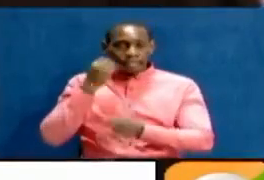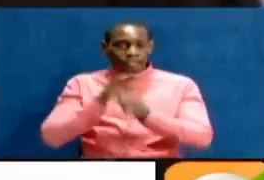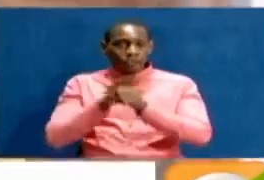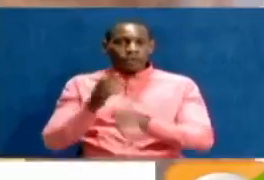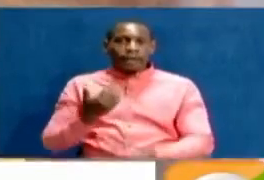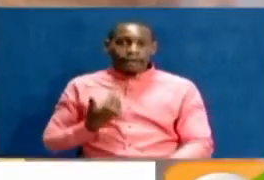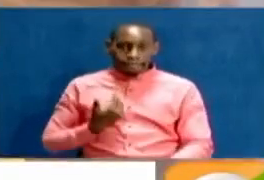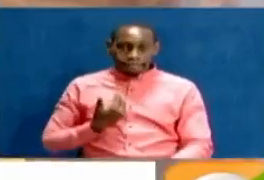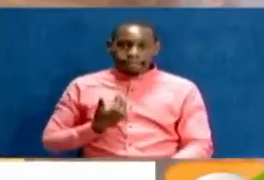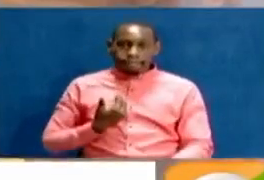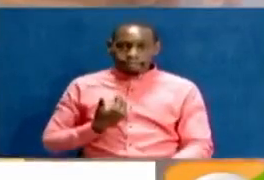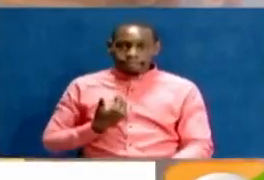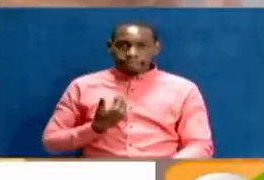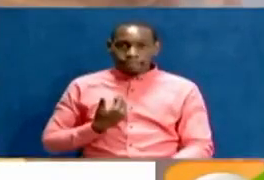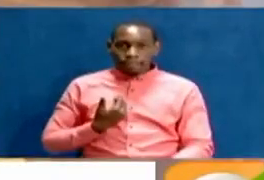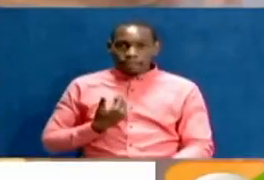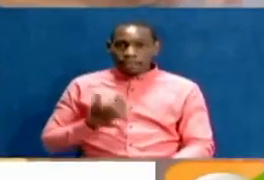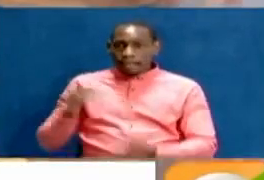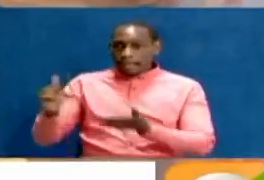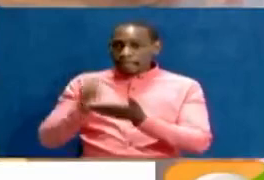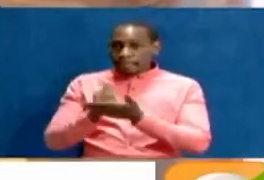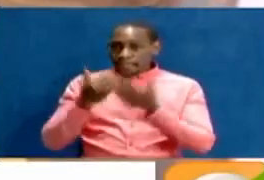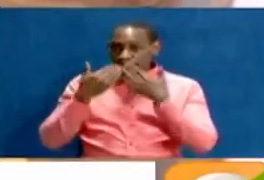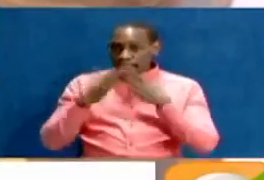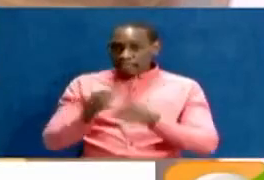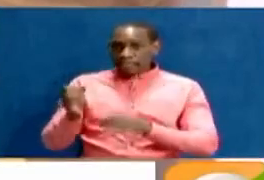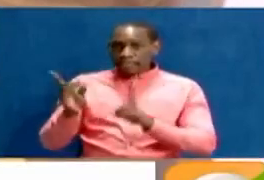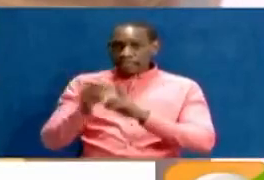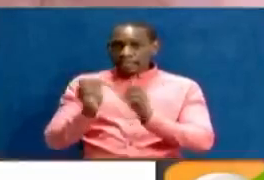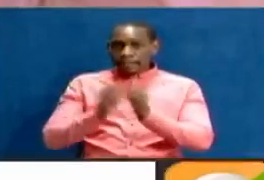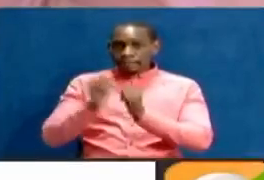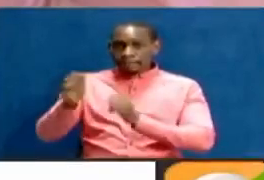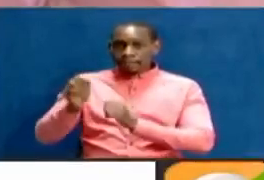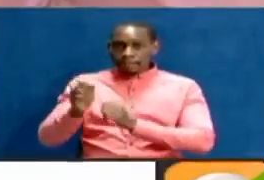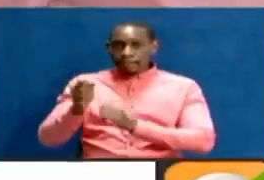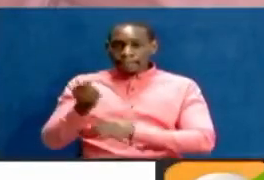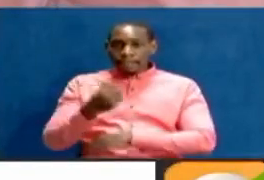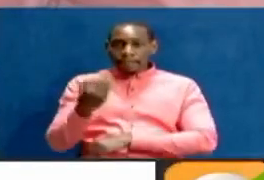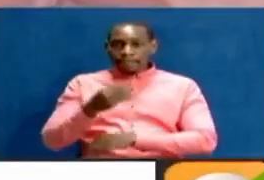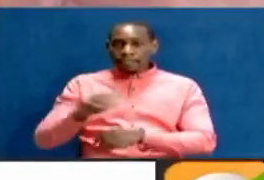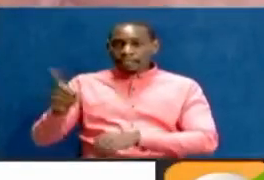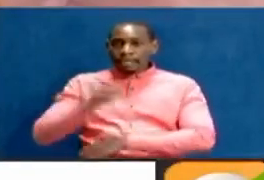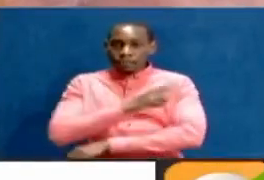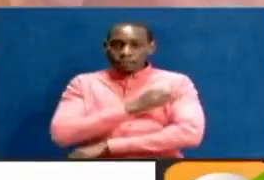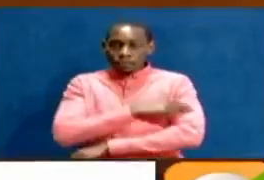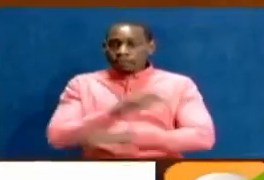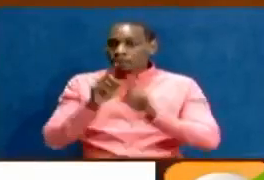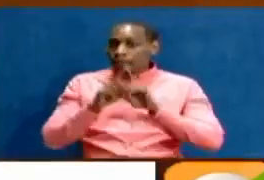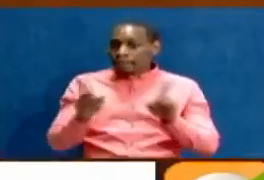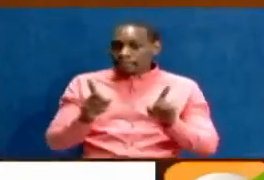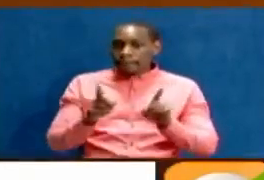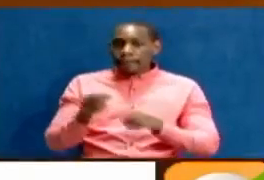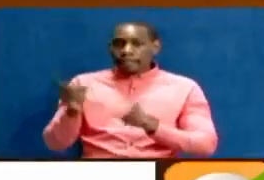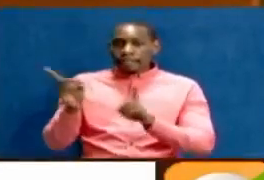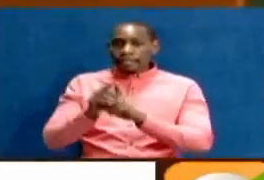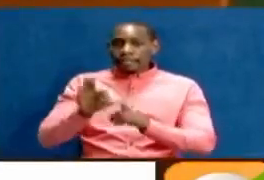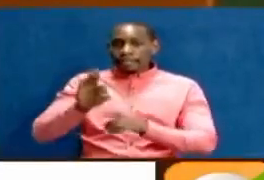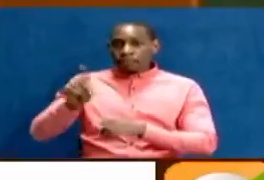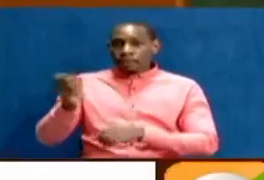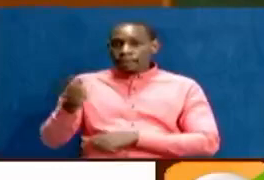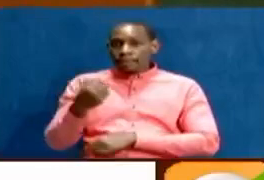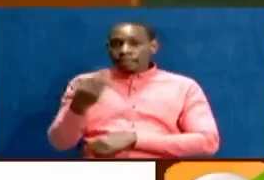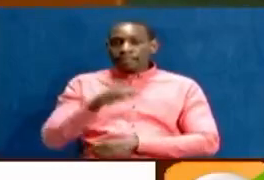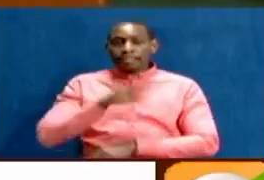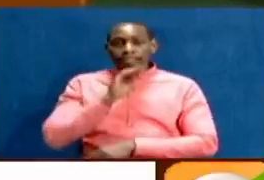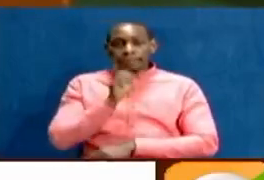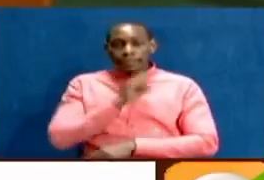have contracted COVID-19. He was admitted on March 15th at the Nairobi Hospital. Unfortunately, on March 31st,